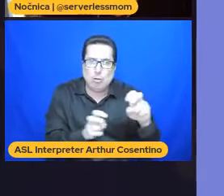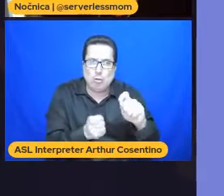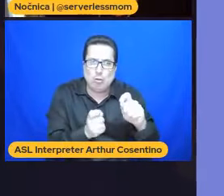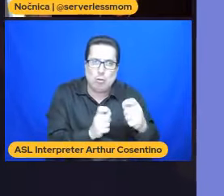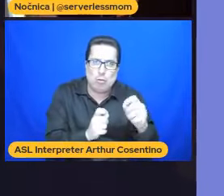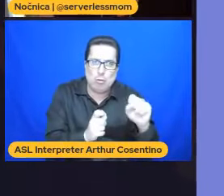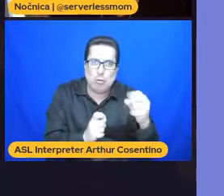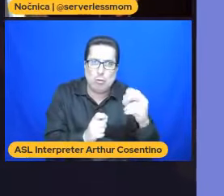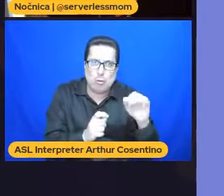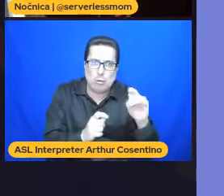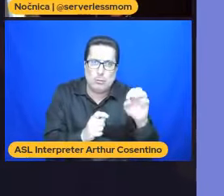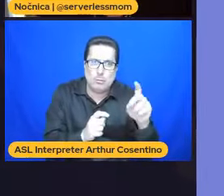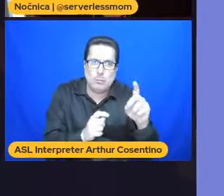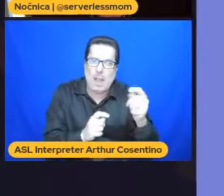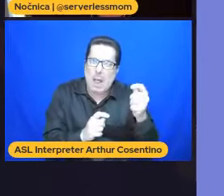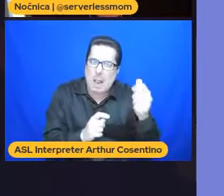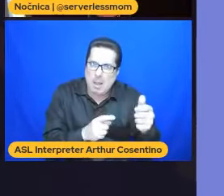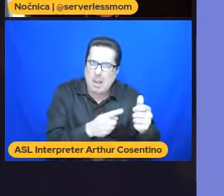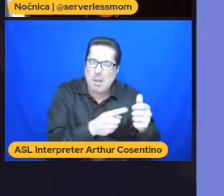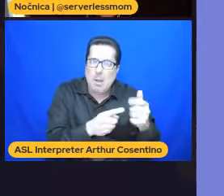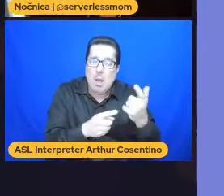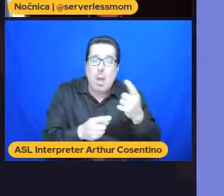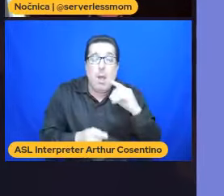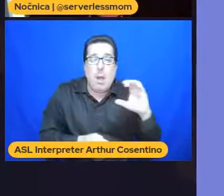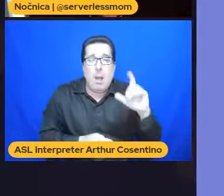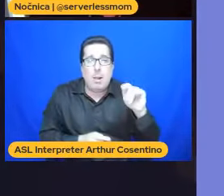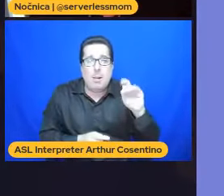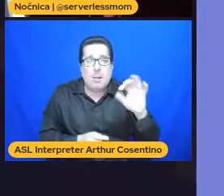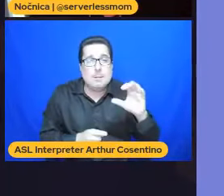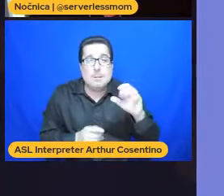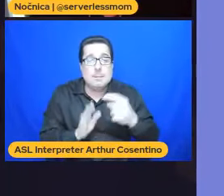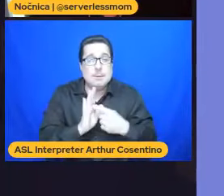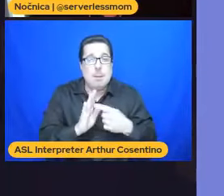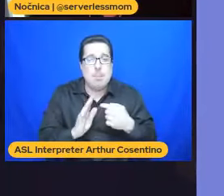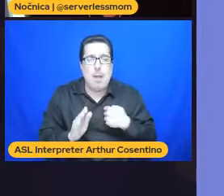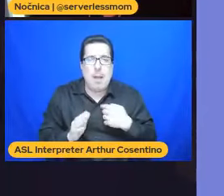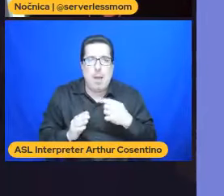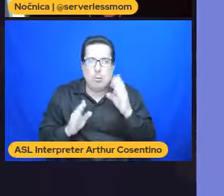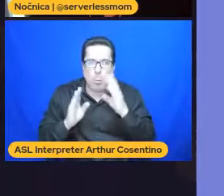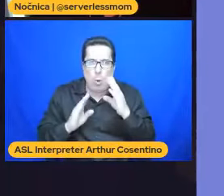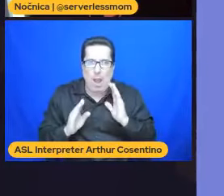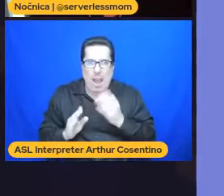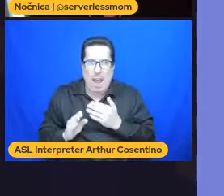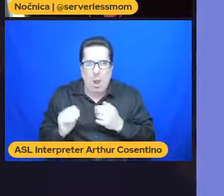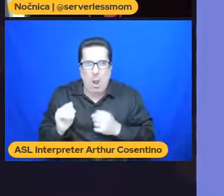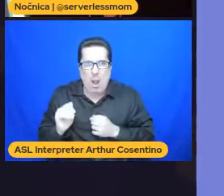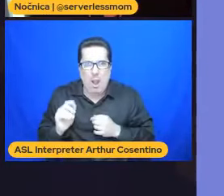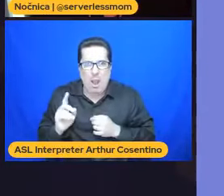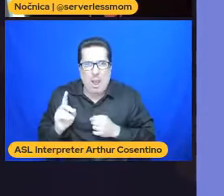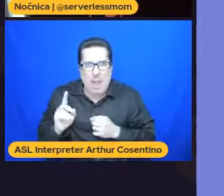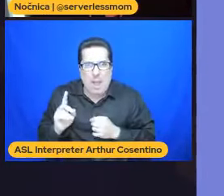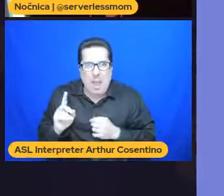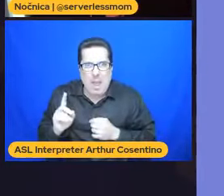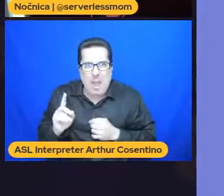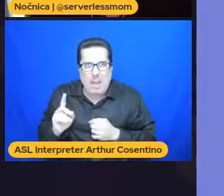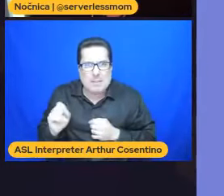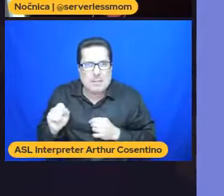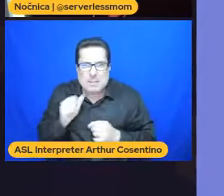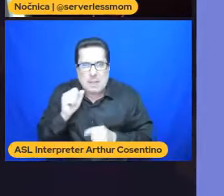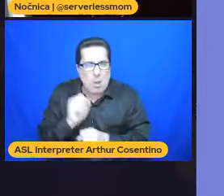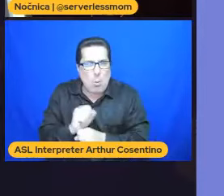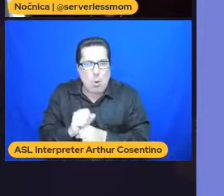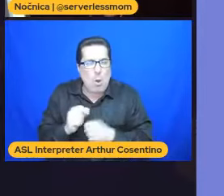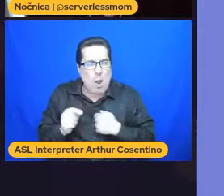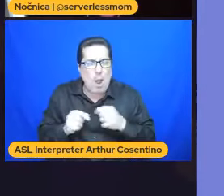So, a classic example is something like this. I was worried our ads weren't working. Turns out the last deploy broke our analytics.